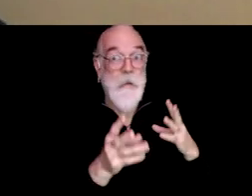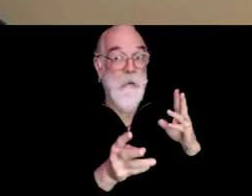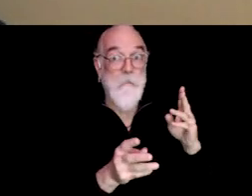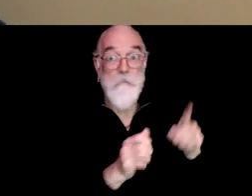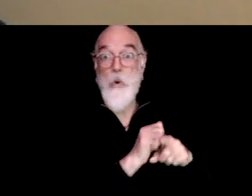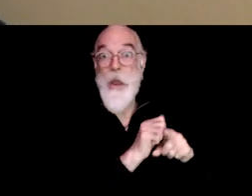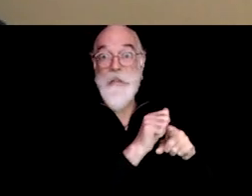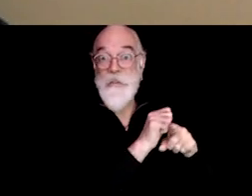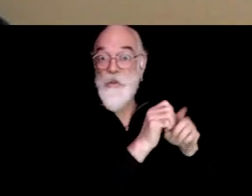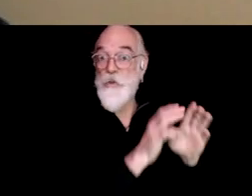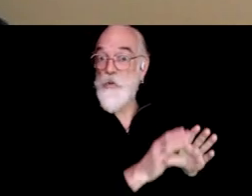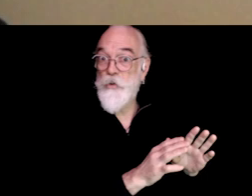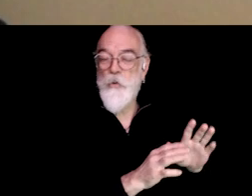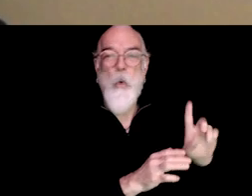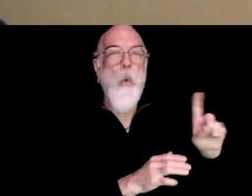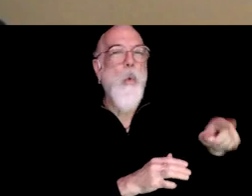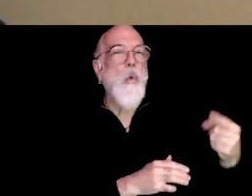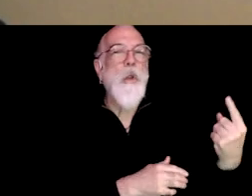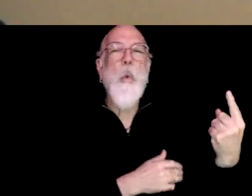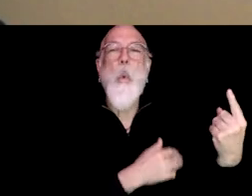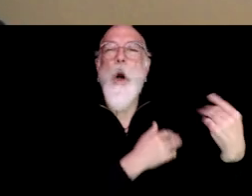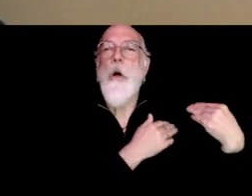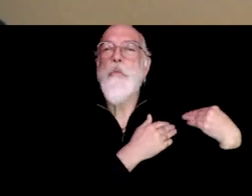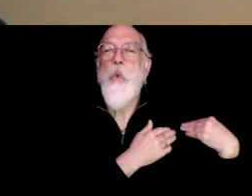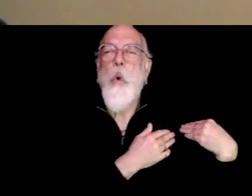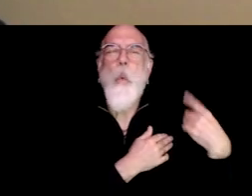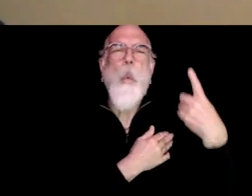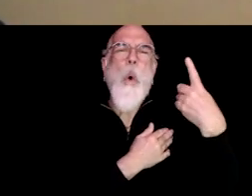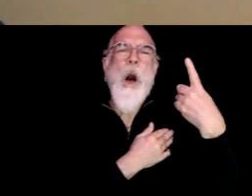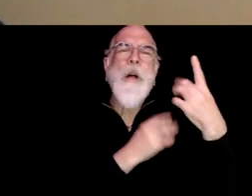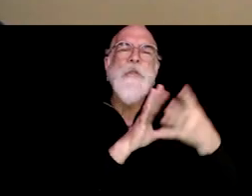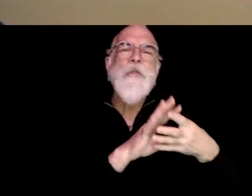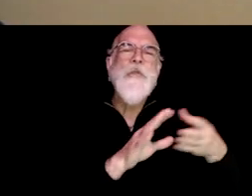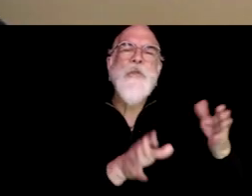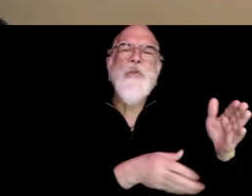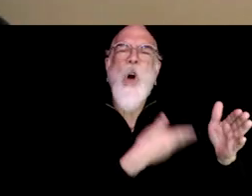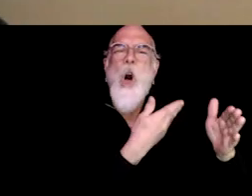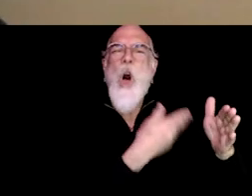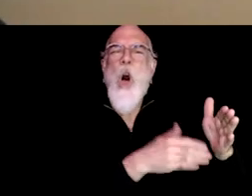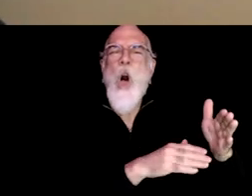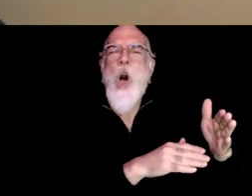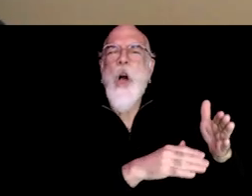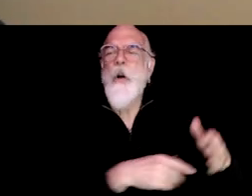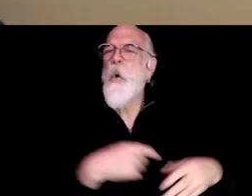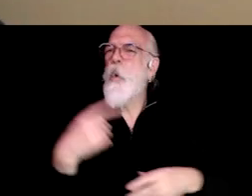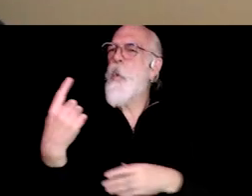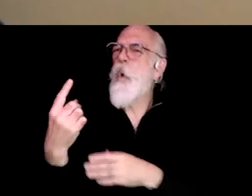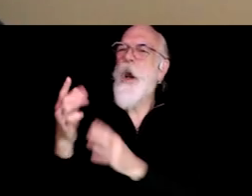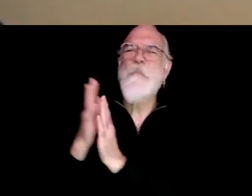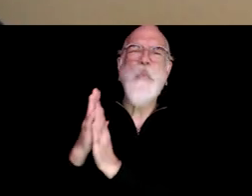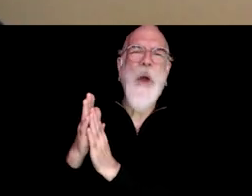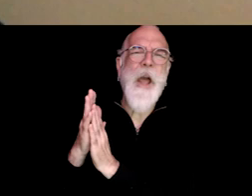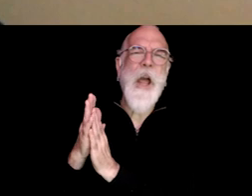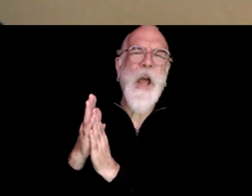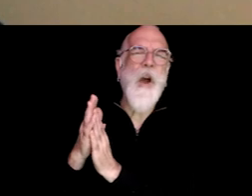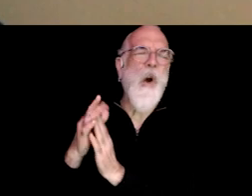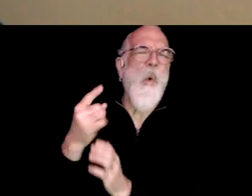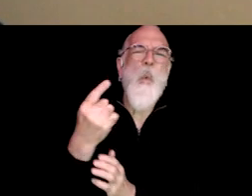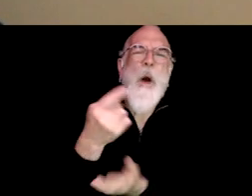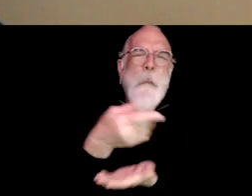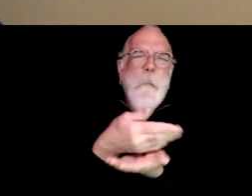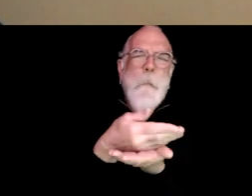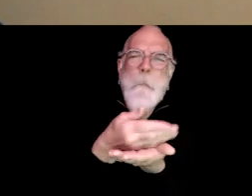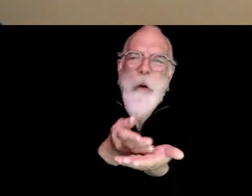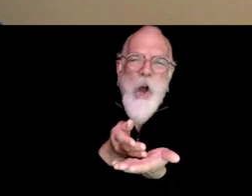in performing one long song, one prayer, or some one other part